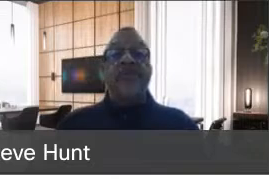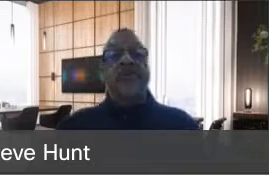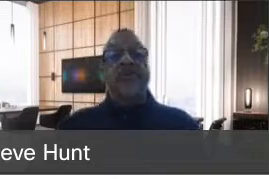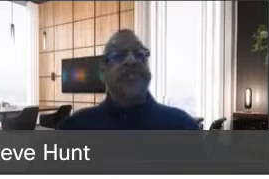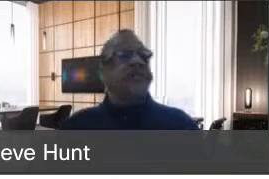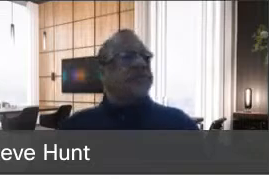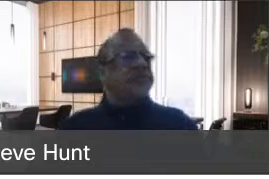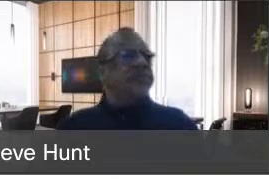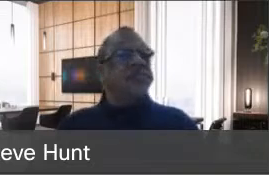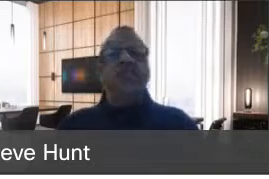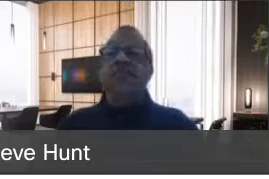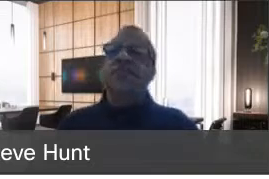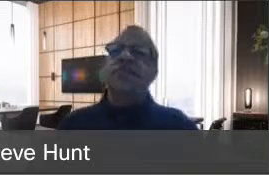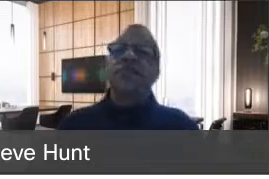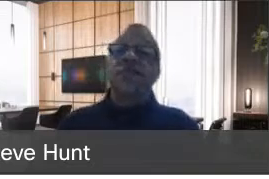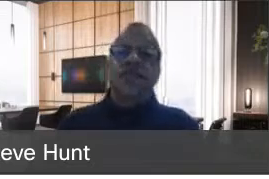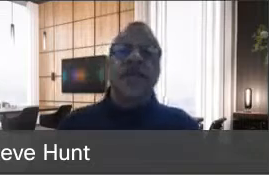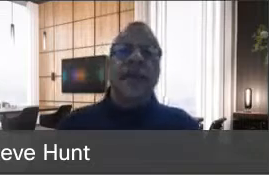this consideration.